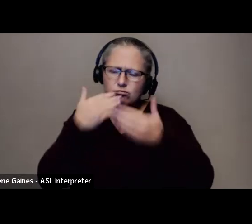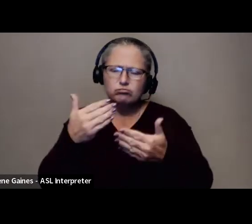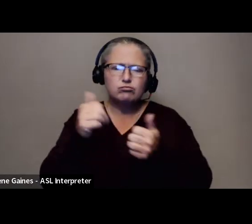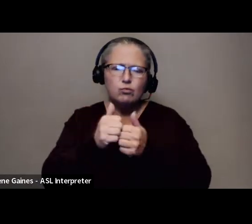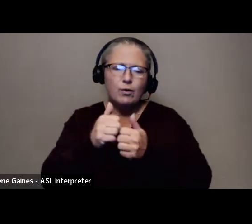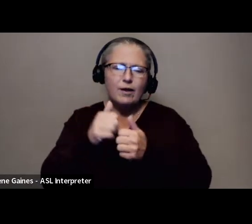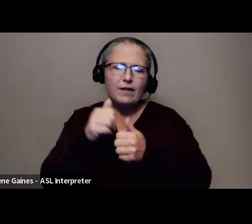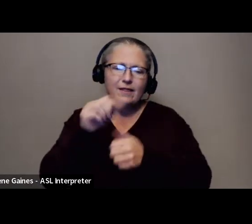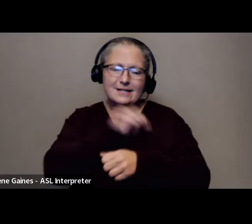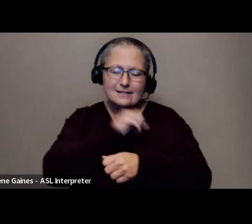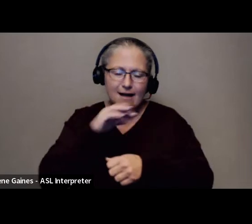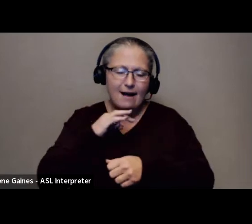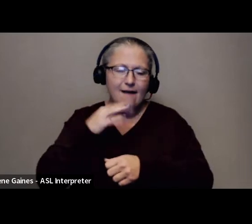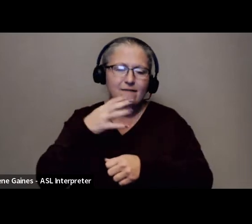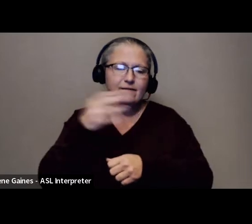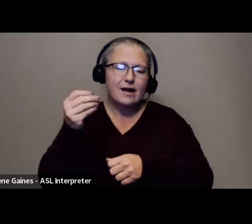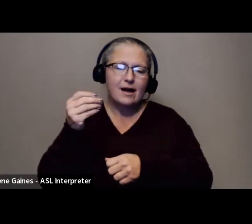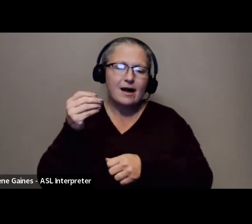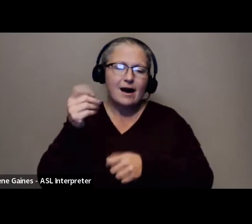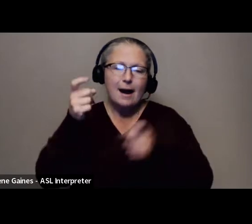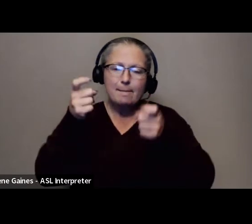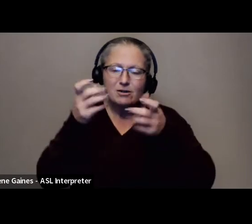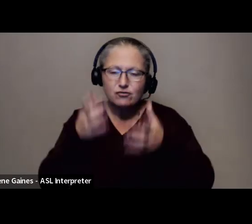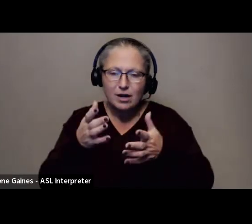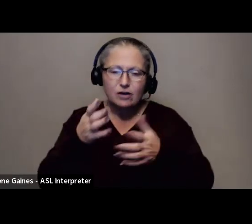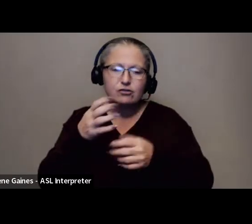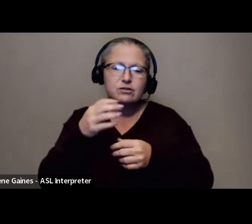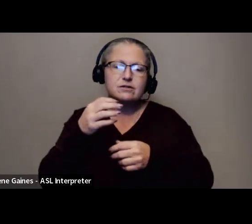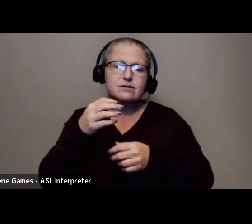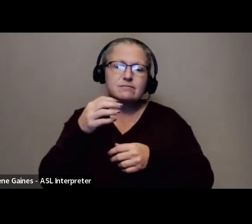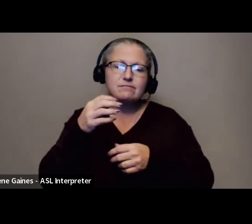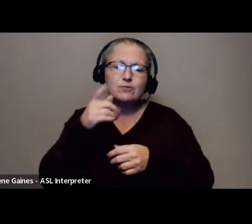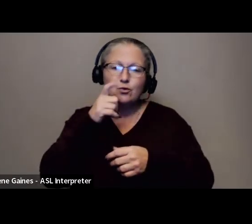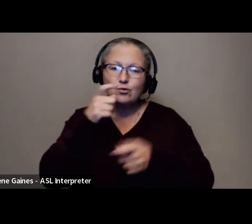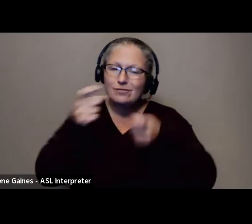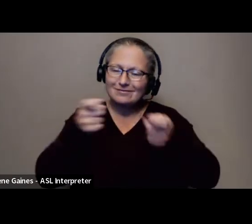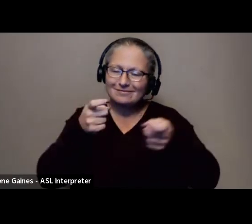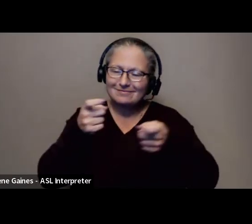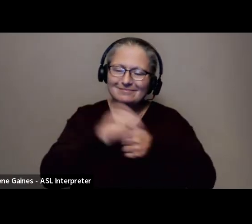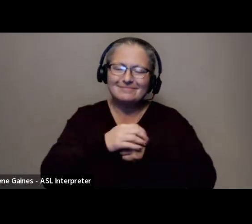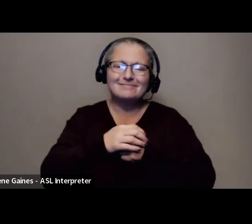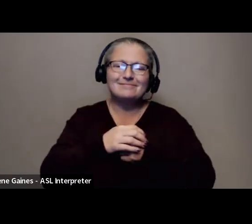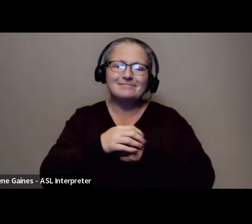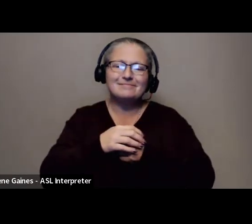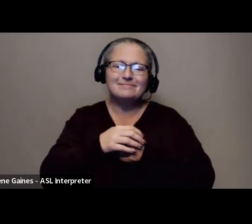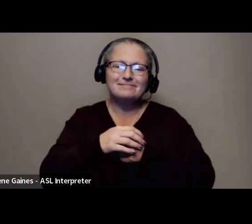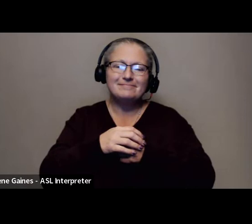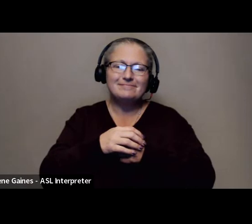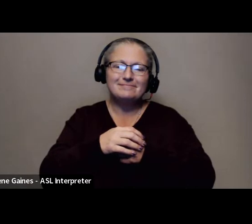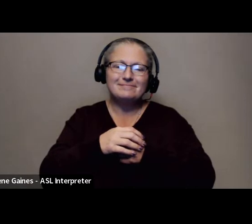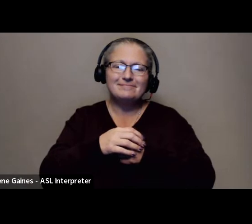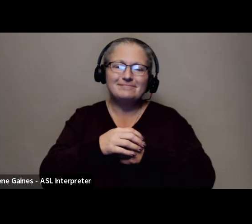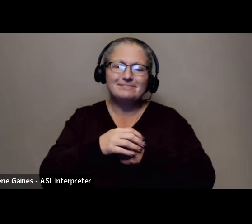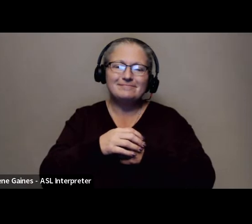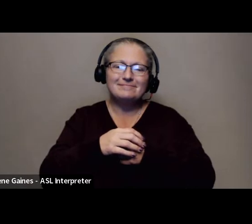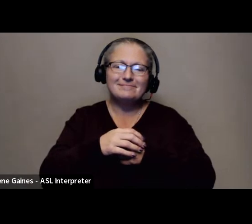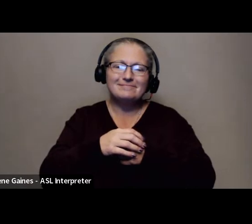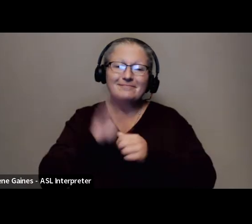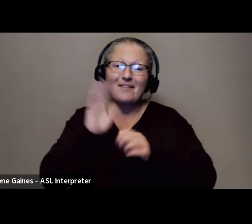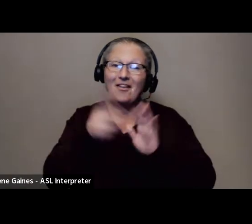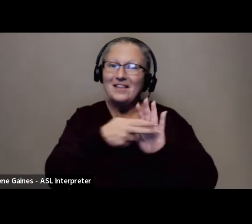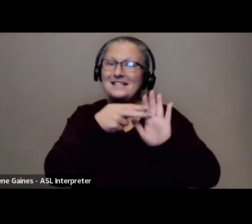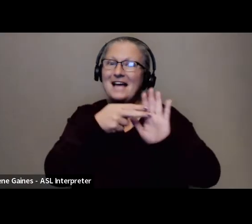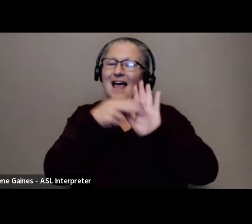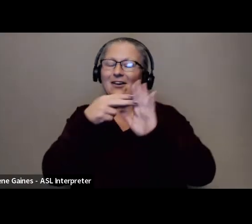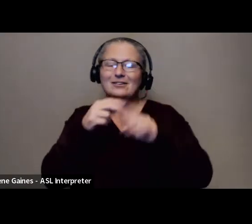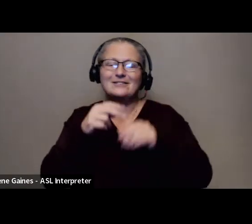staff and administrators and those in charge. so bad with titles, but thank you so